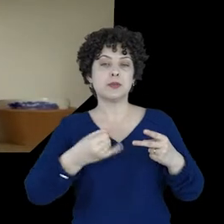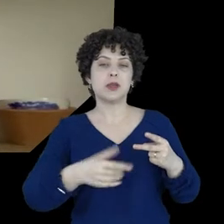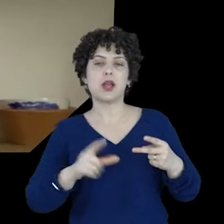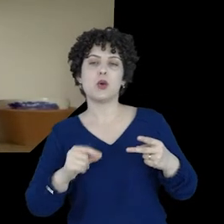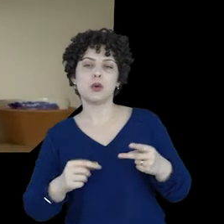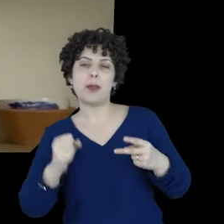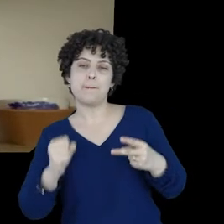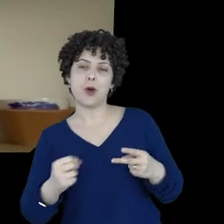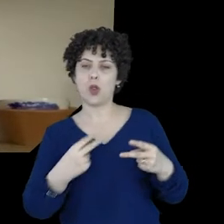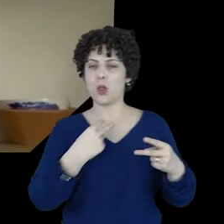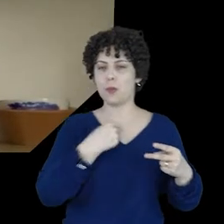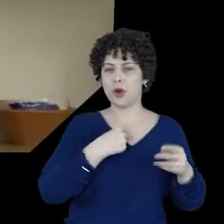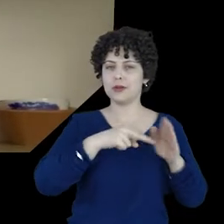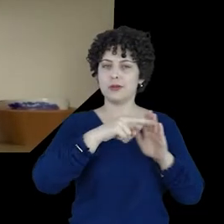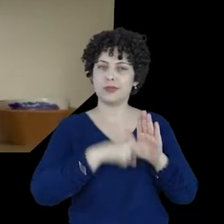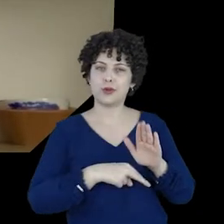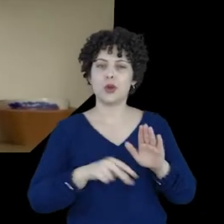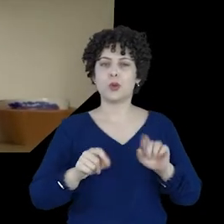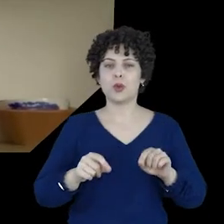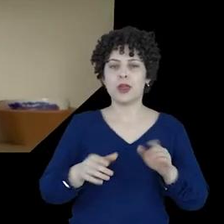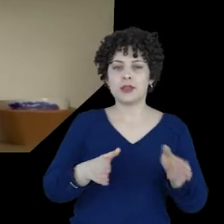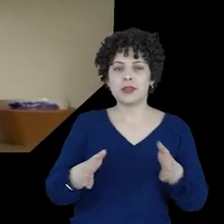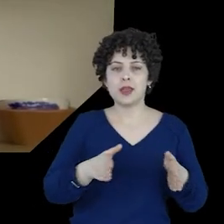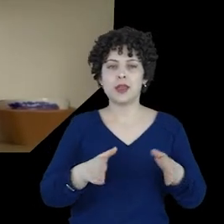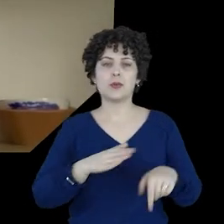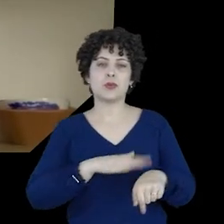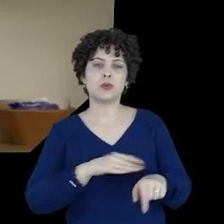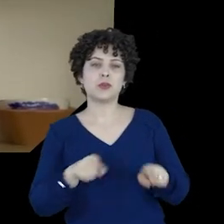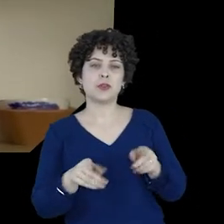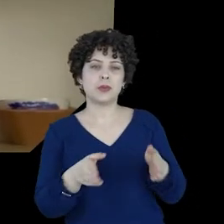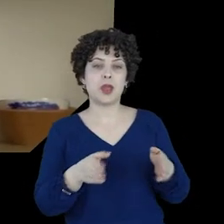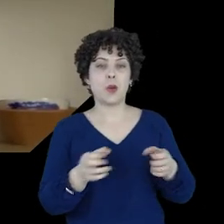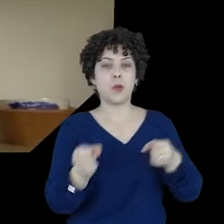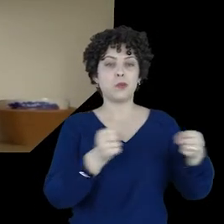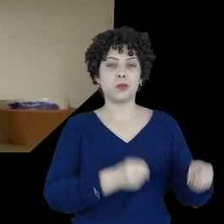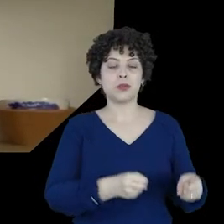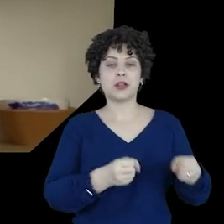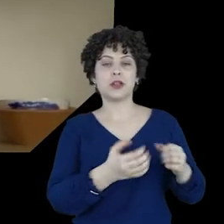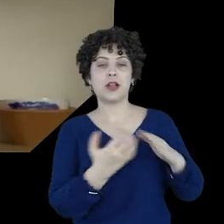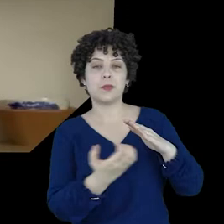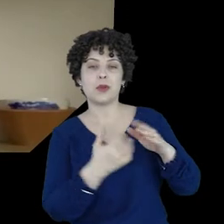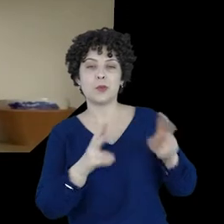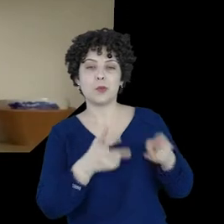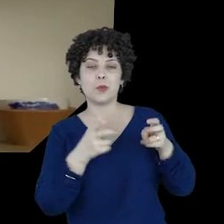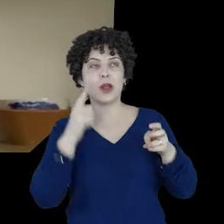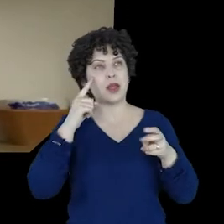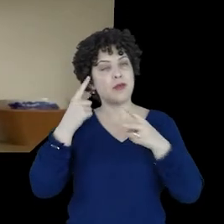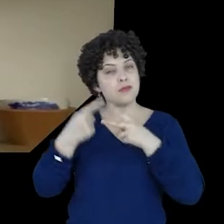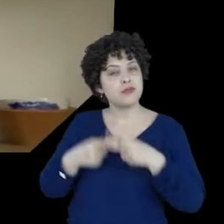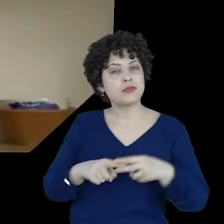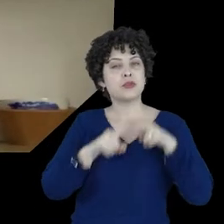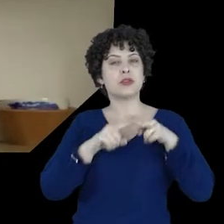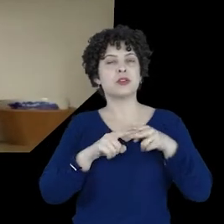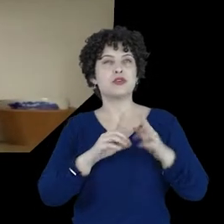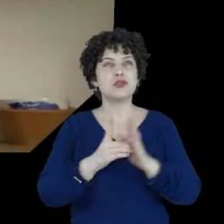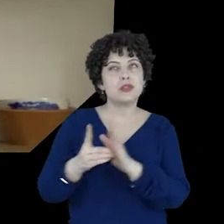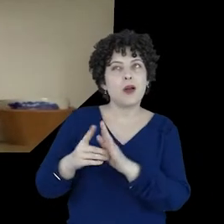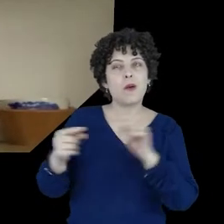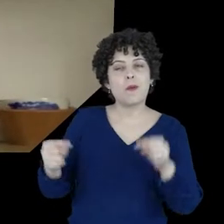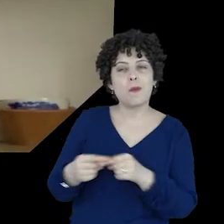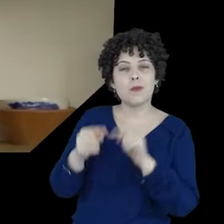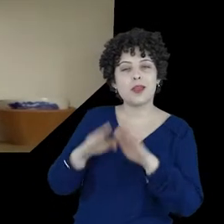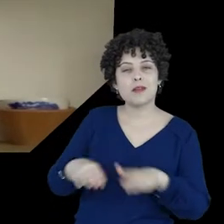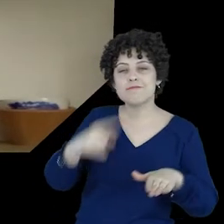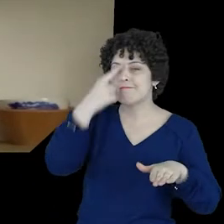be done with children's data, to curb that undue power that tech wields from big data and really try and reimagine the digital world